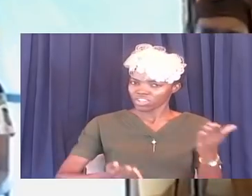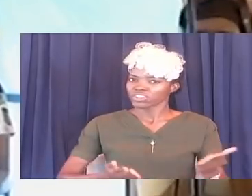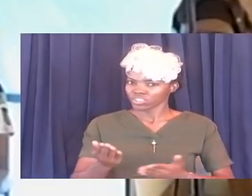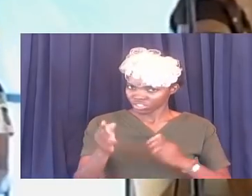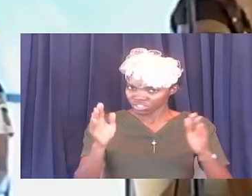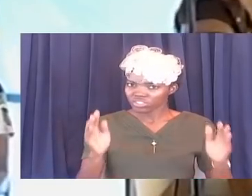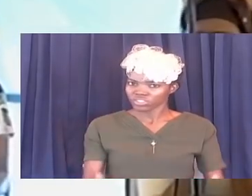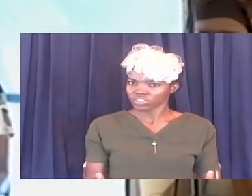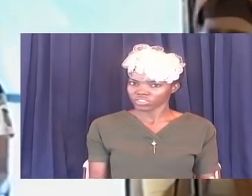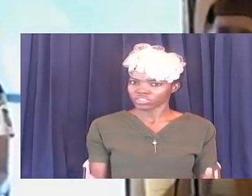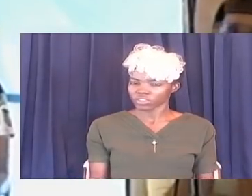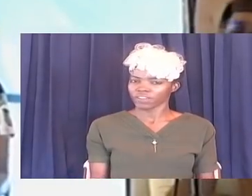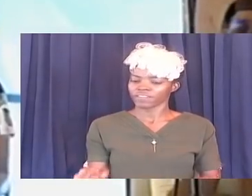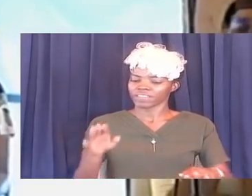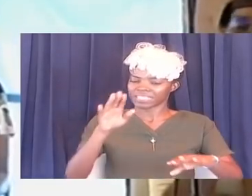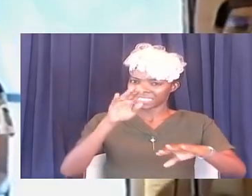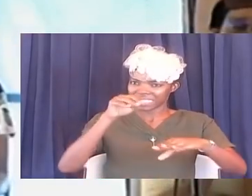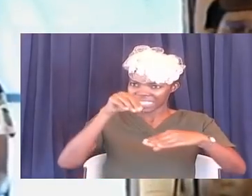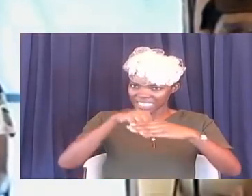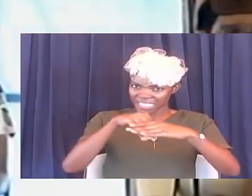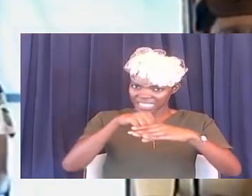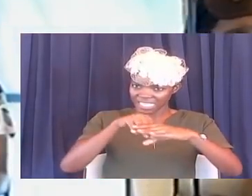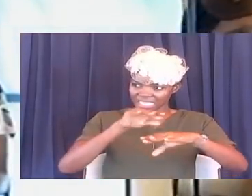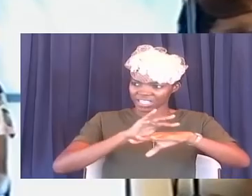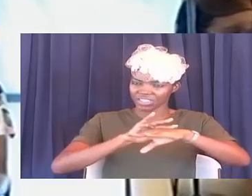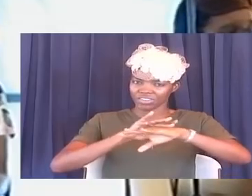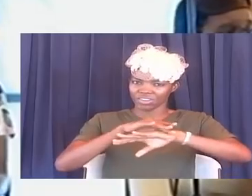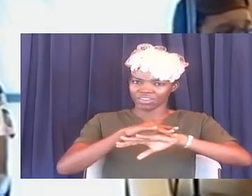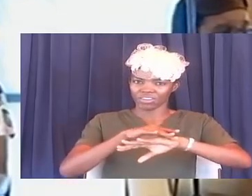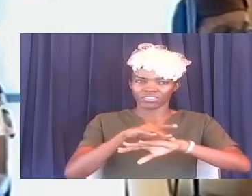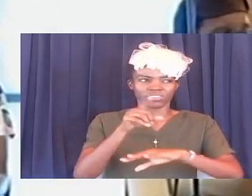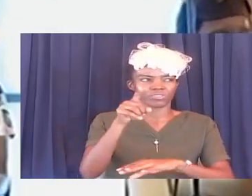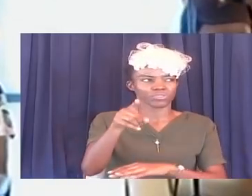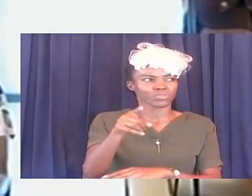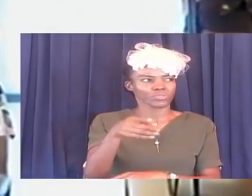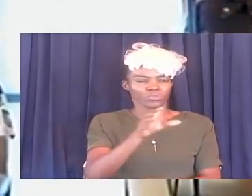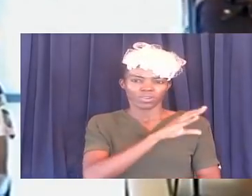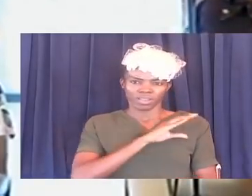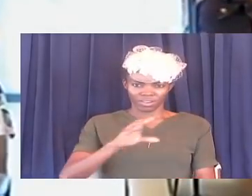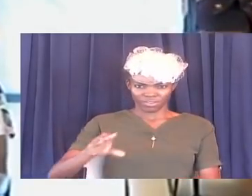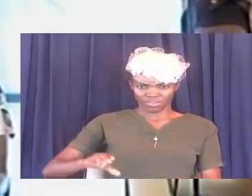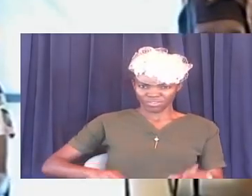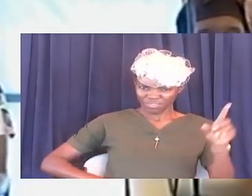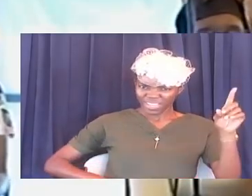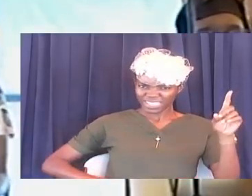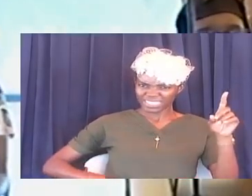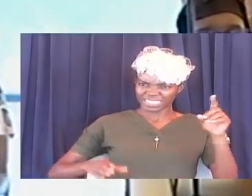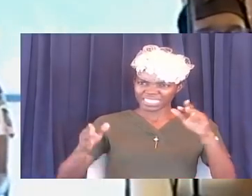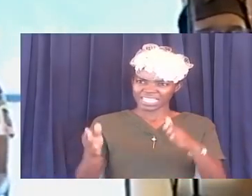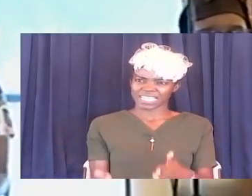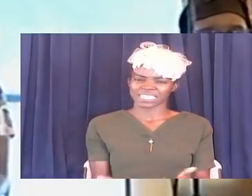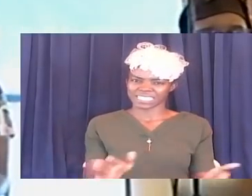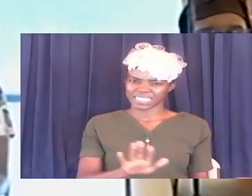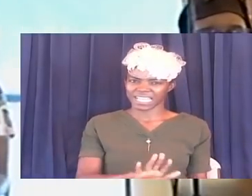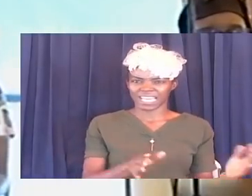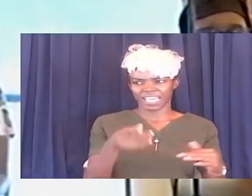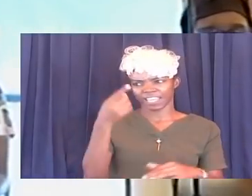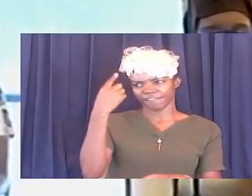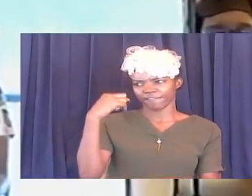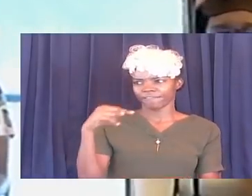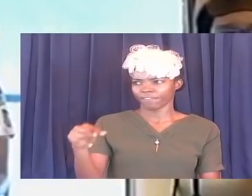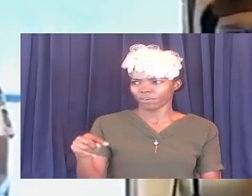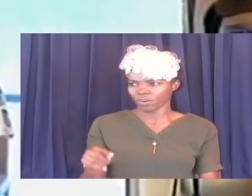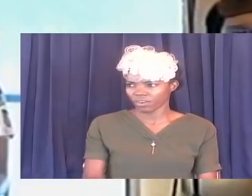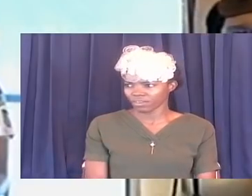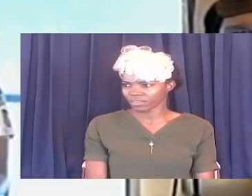You who Christ died for, you whom he called, and he has been knocking over and over